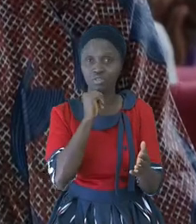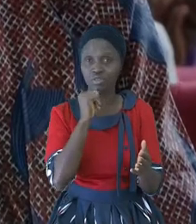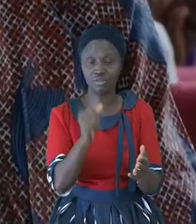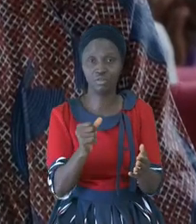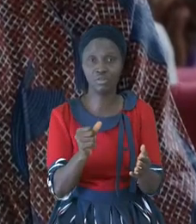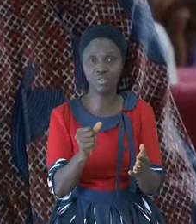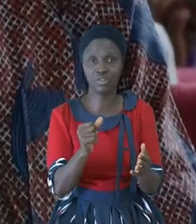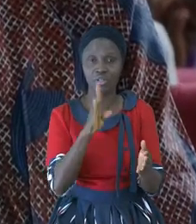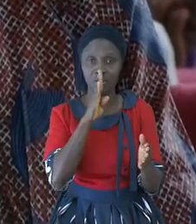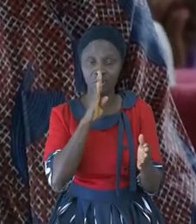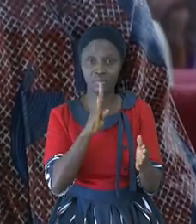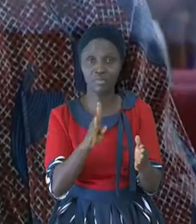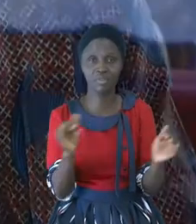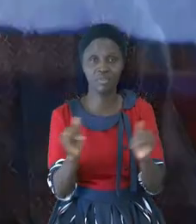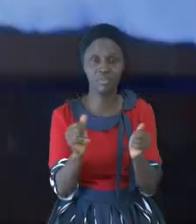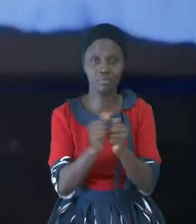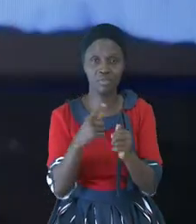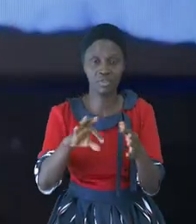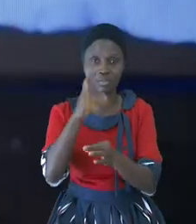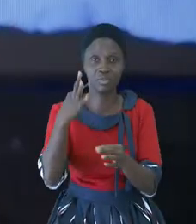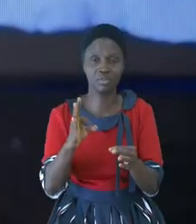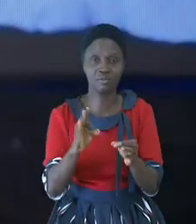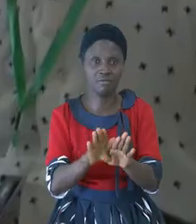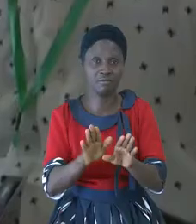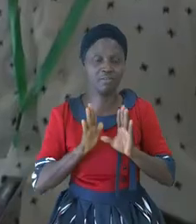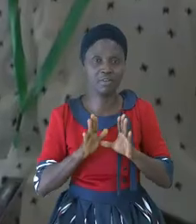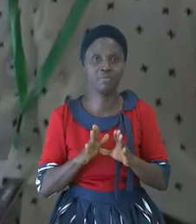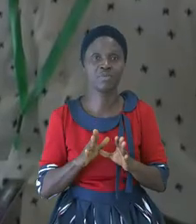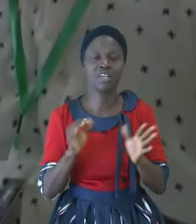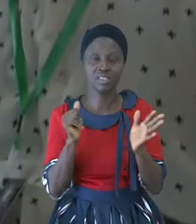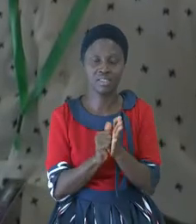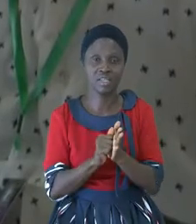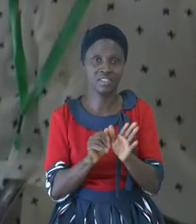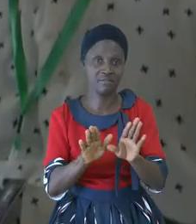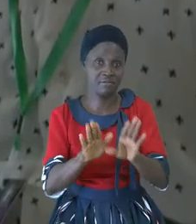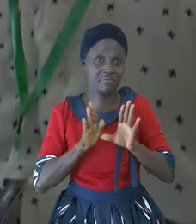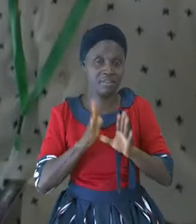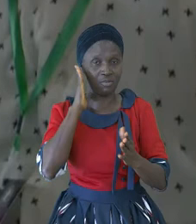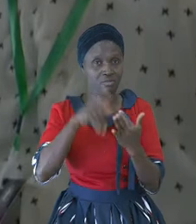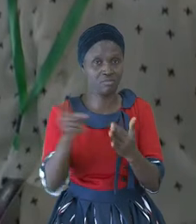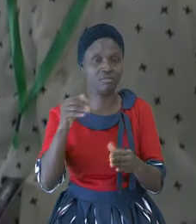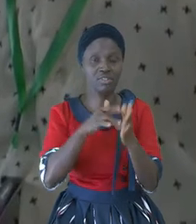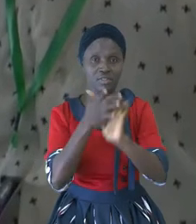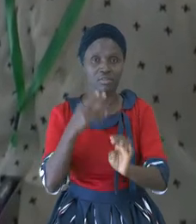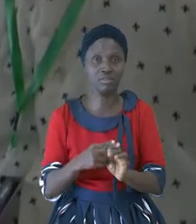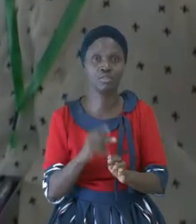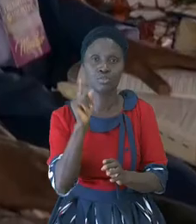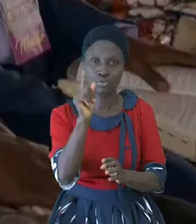will blink and that thing will vanish away. You have the victory.